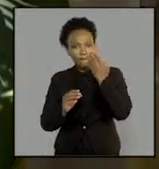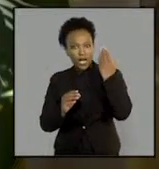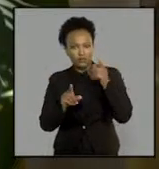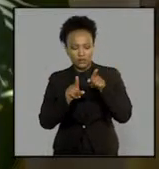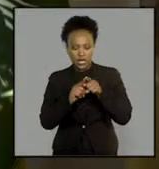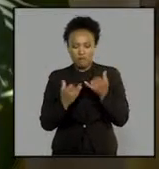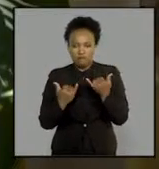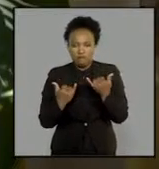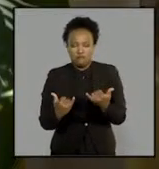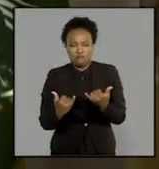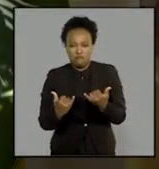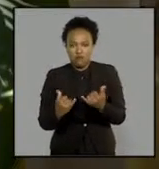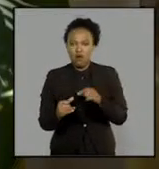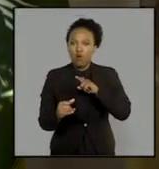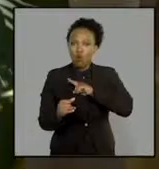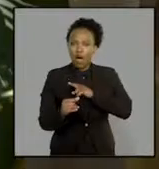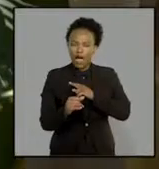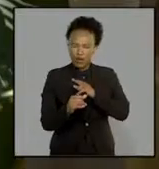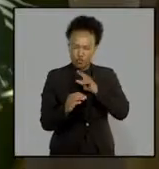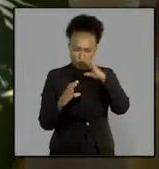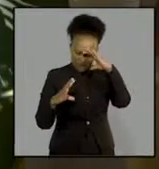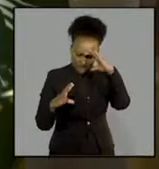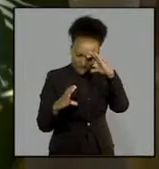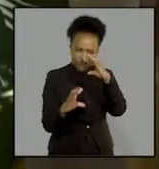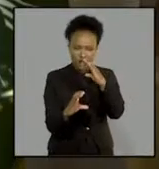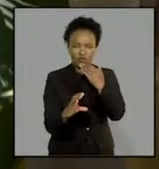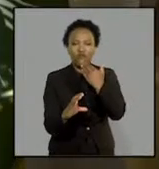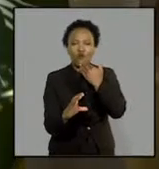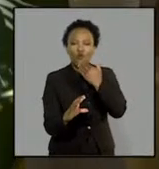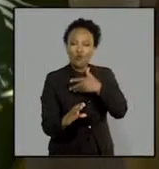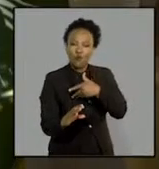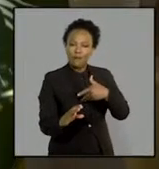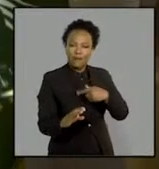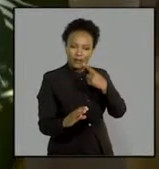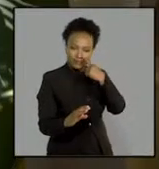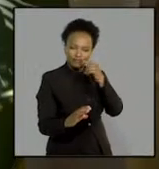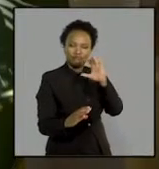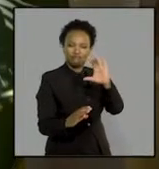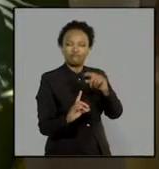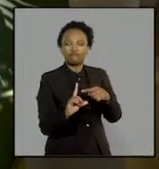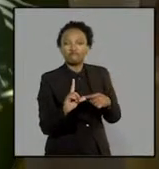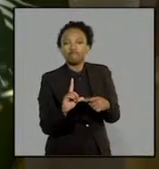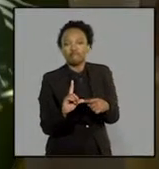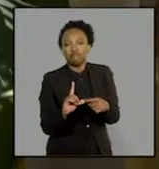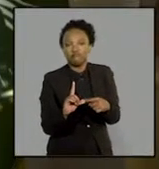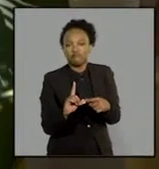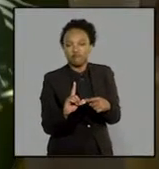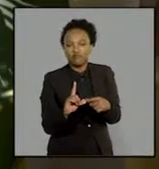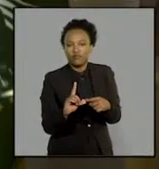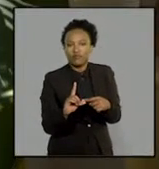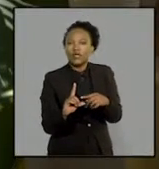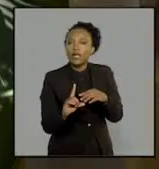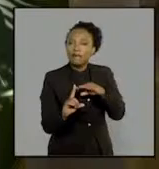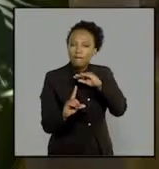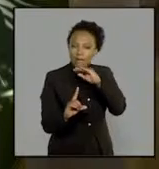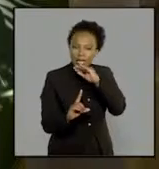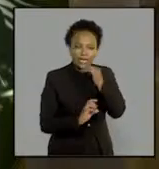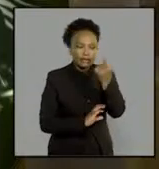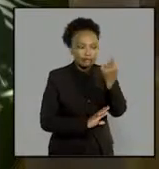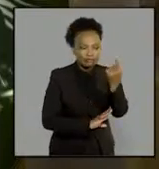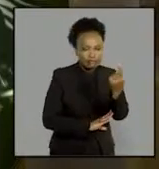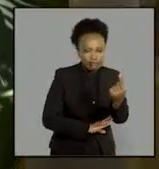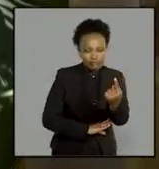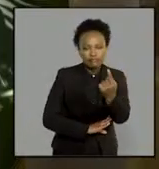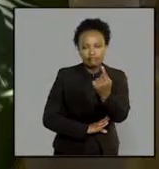in the past and the present, with specific focus on Charlotte Maxeke. It is incumbent on